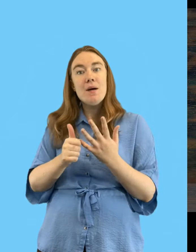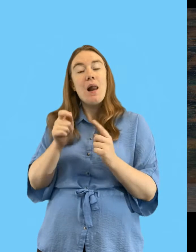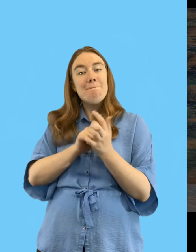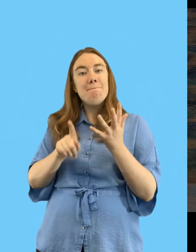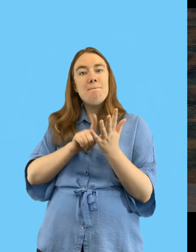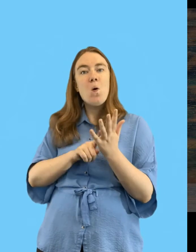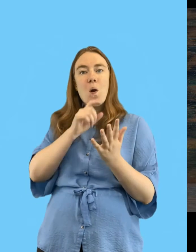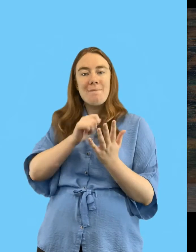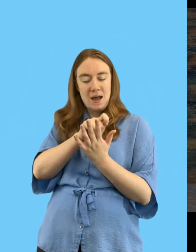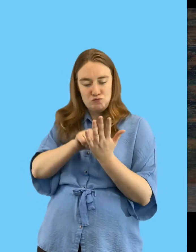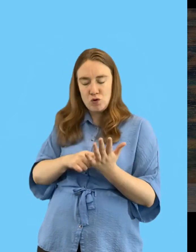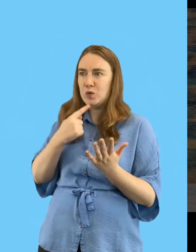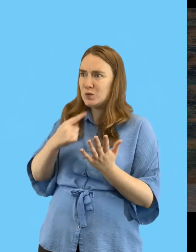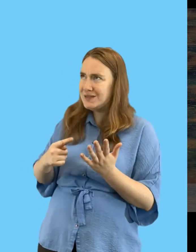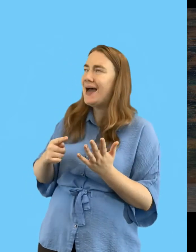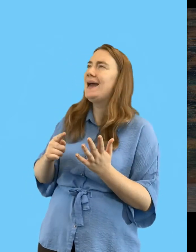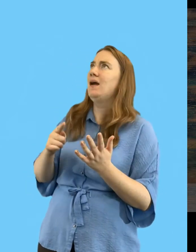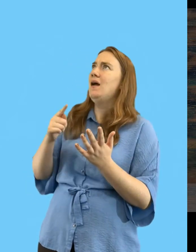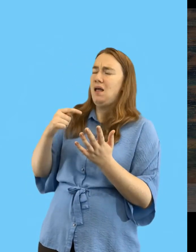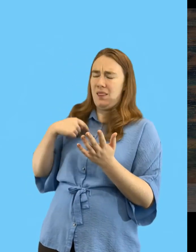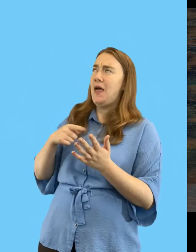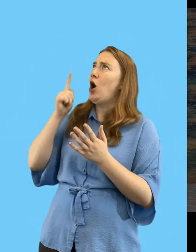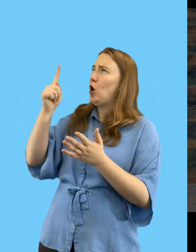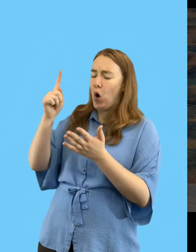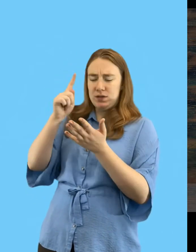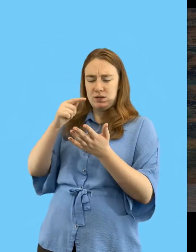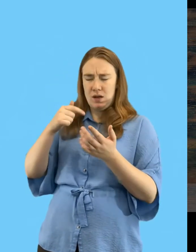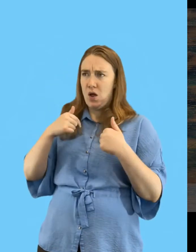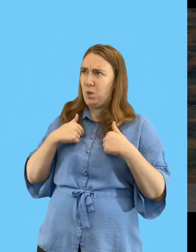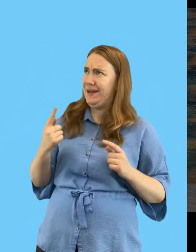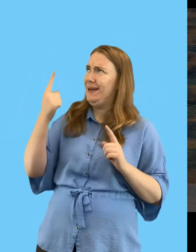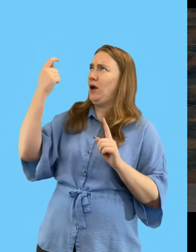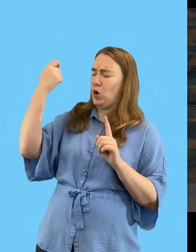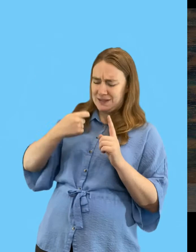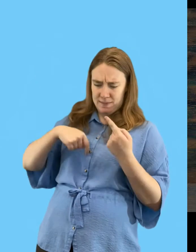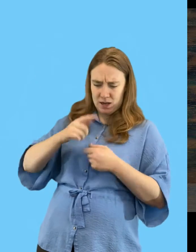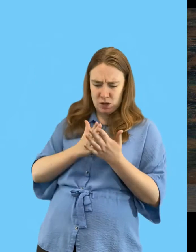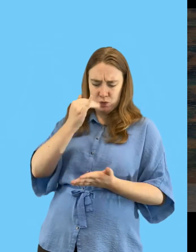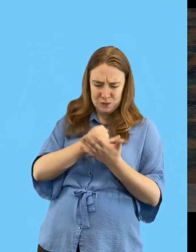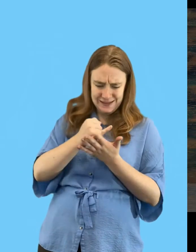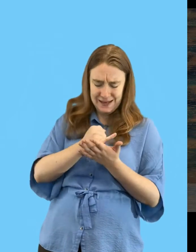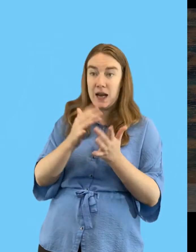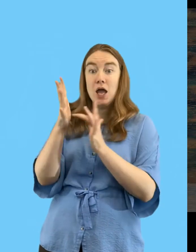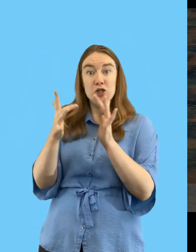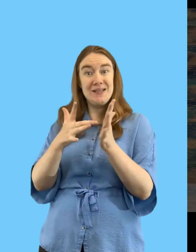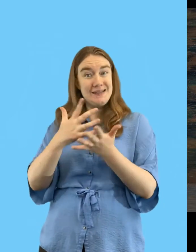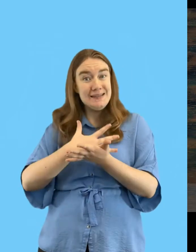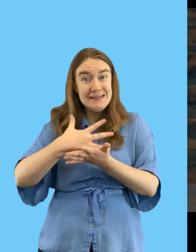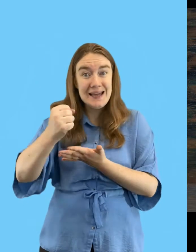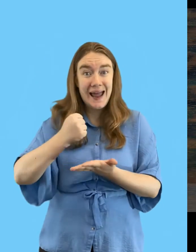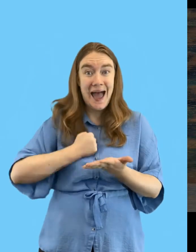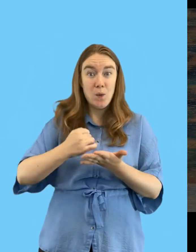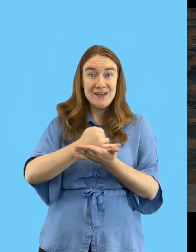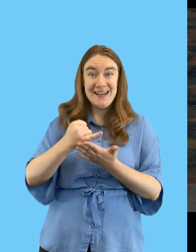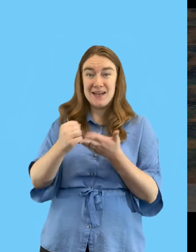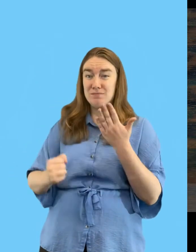having cancelled the charge of our legal indebtedness, which stood against us and condemned us. He's taken it away, nailing